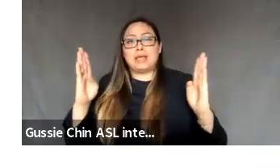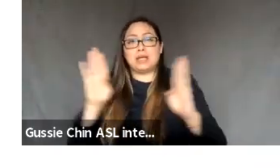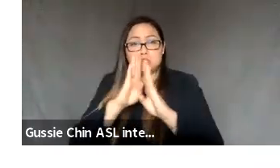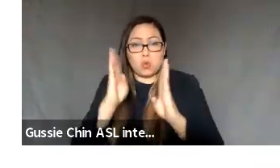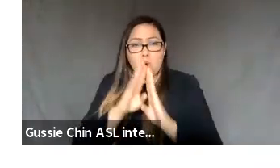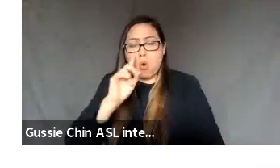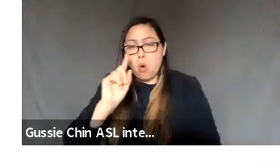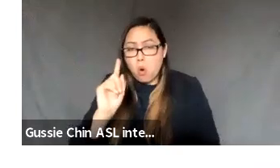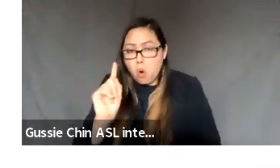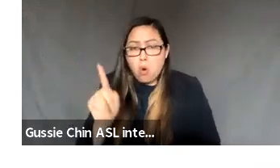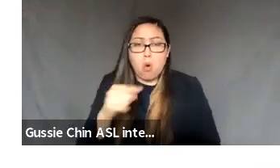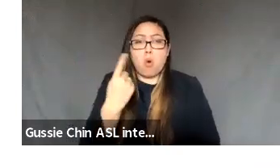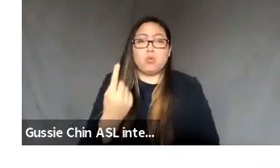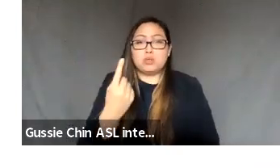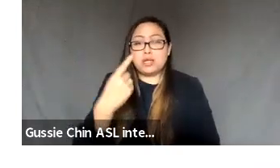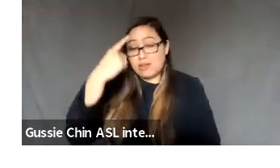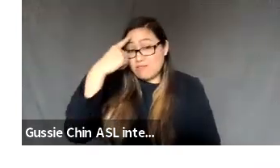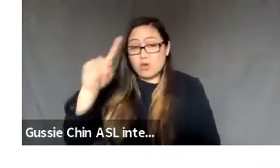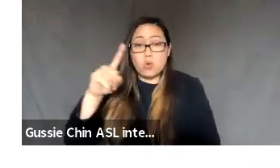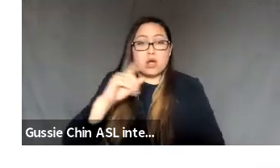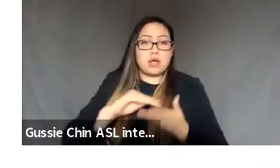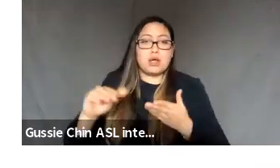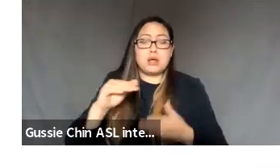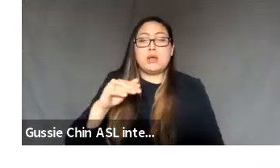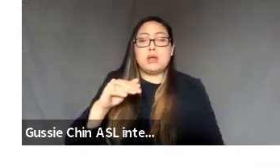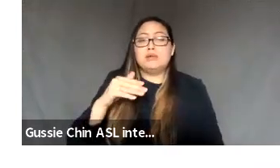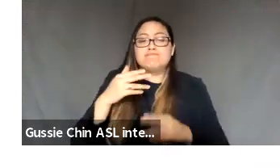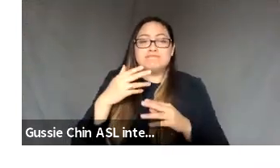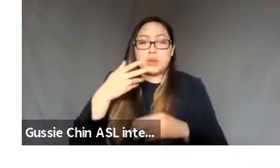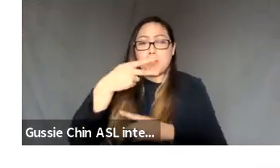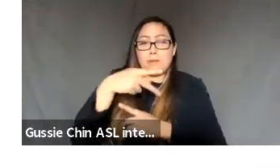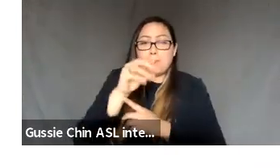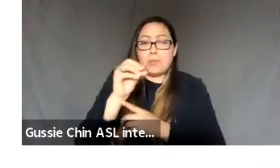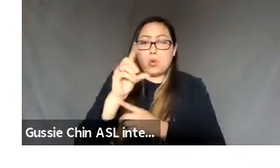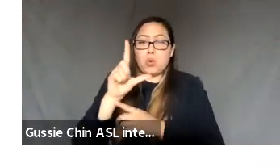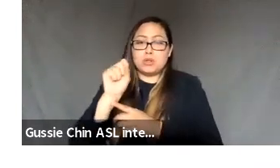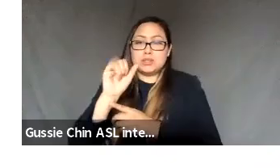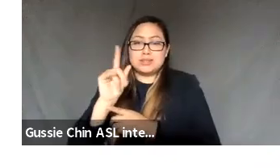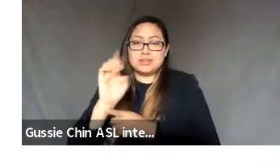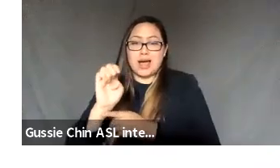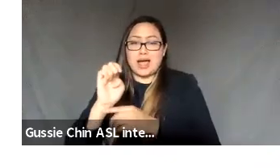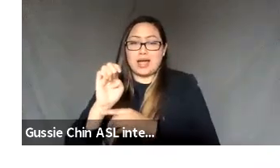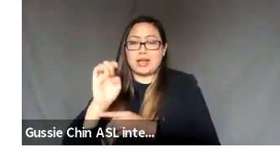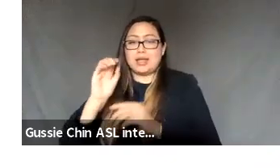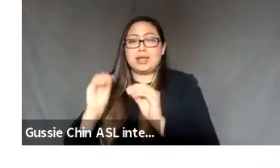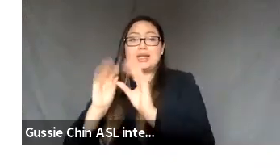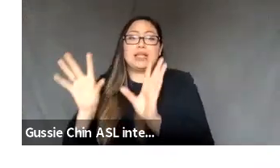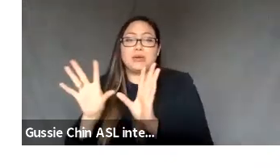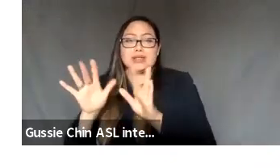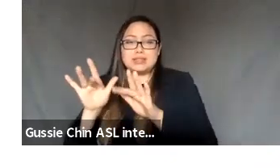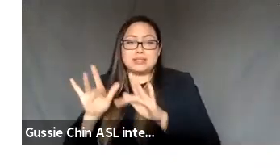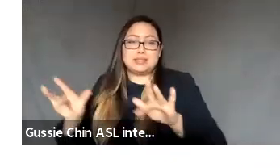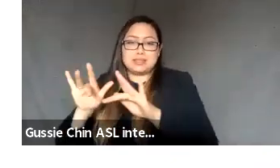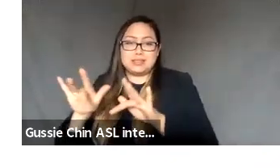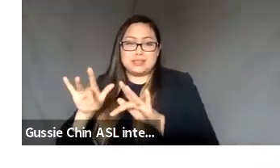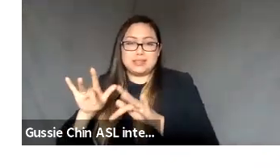exempt from the poolside clearance space. Now, to be clear, this exemption is for hospitals only, and nursing homes